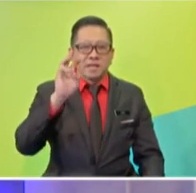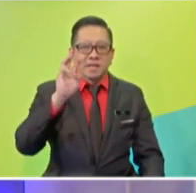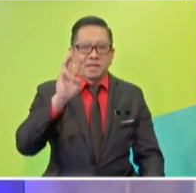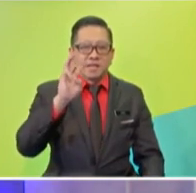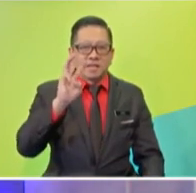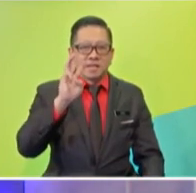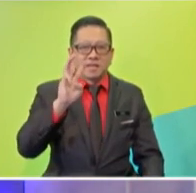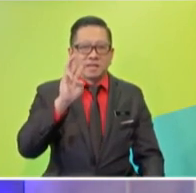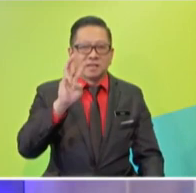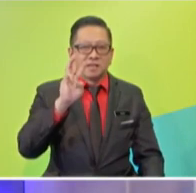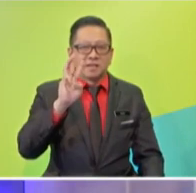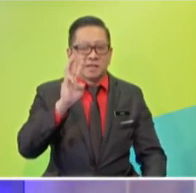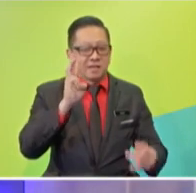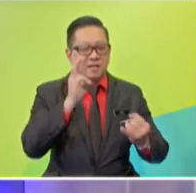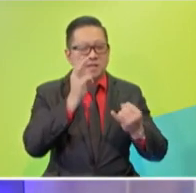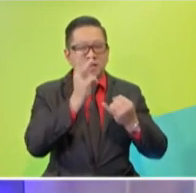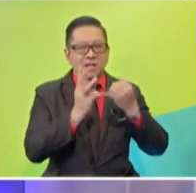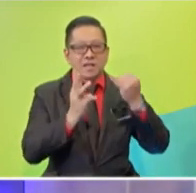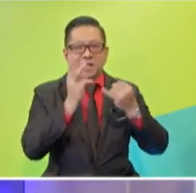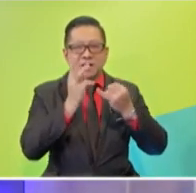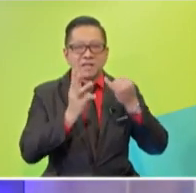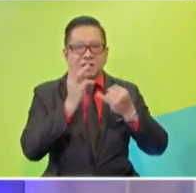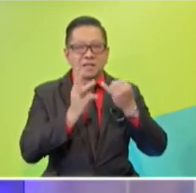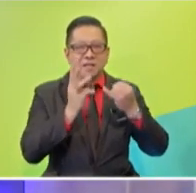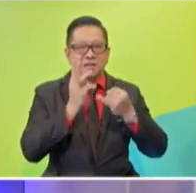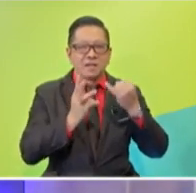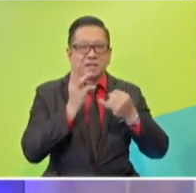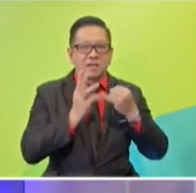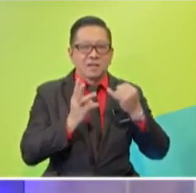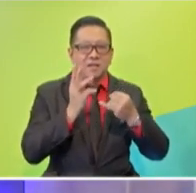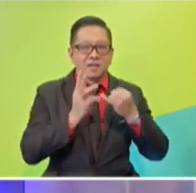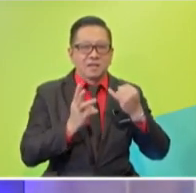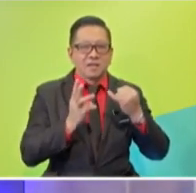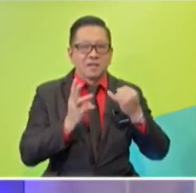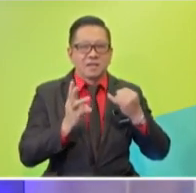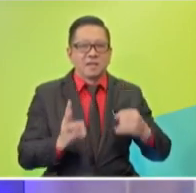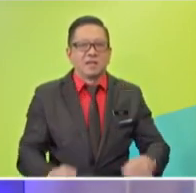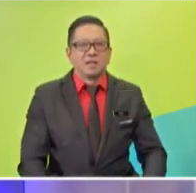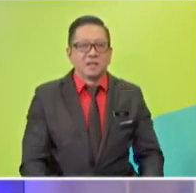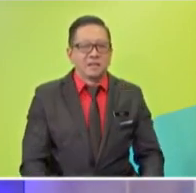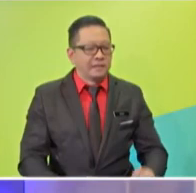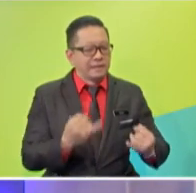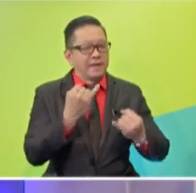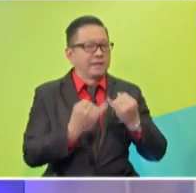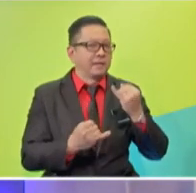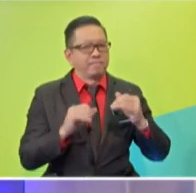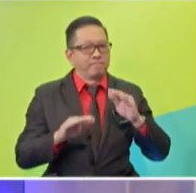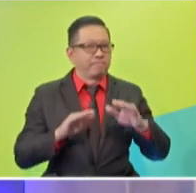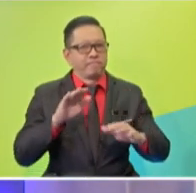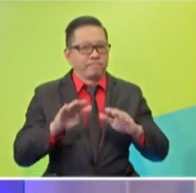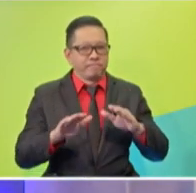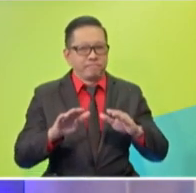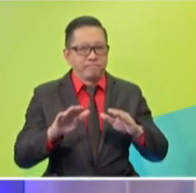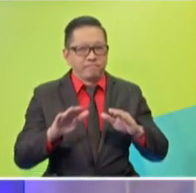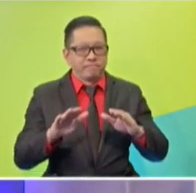But let's hear from our friend Ningzi. Mm-hmm. All right, okay, Ningzi. Which, what is the last step of tasting an